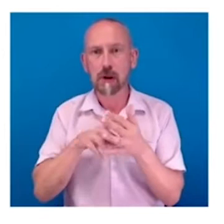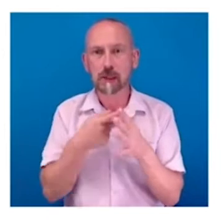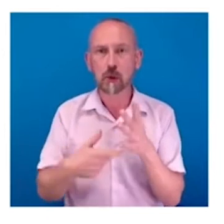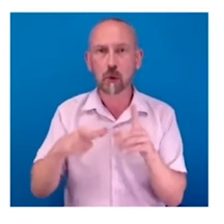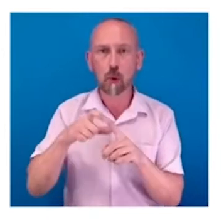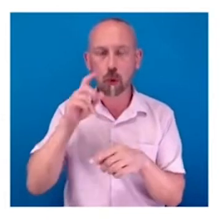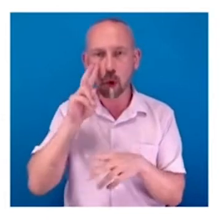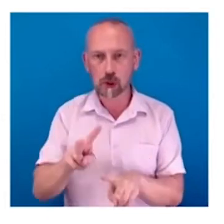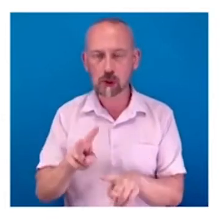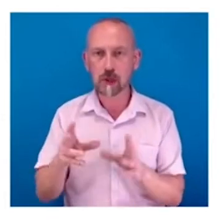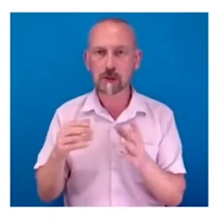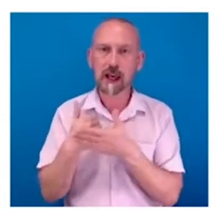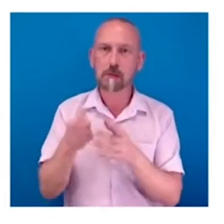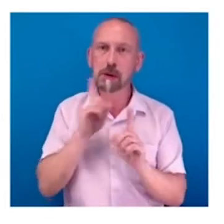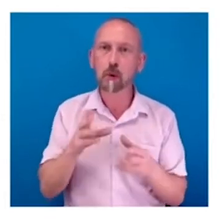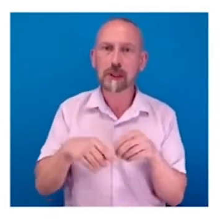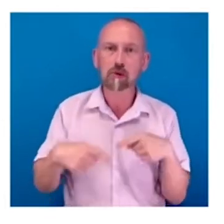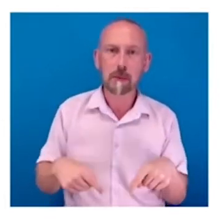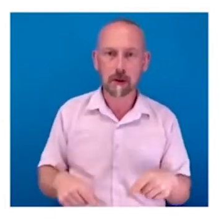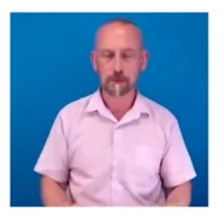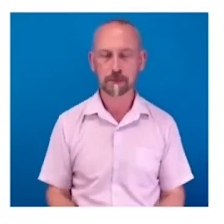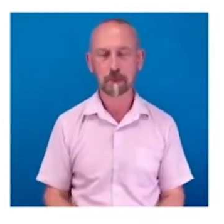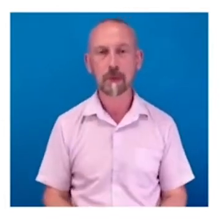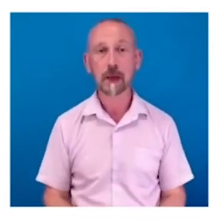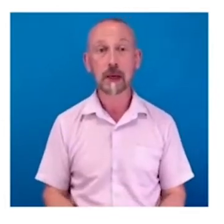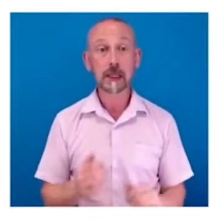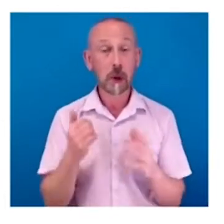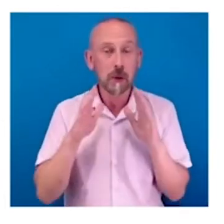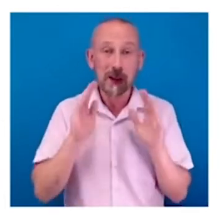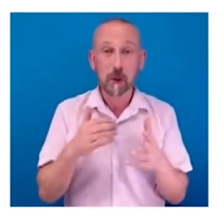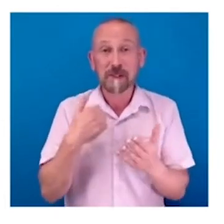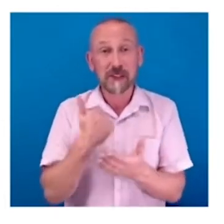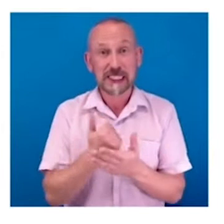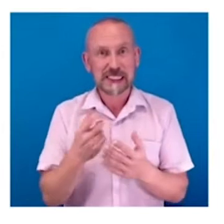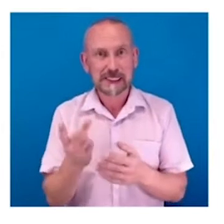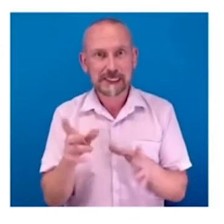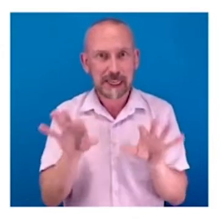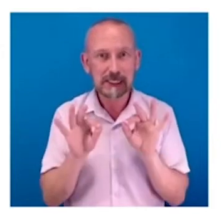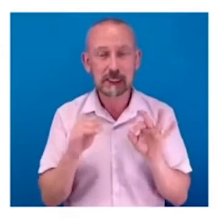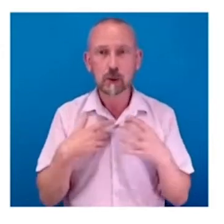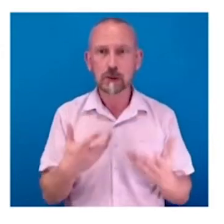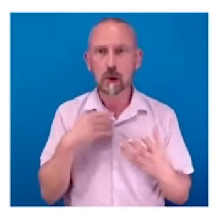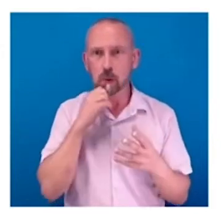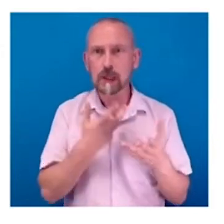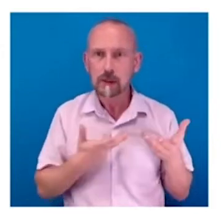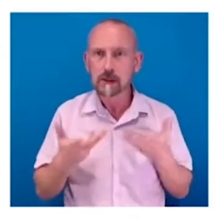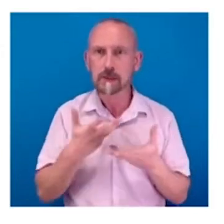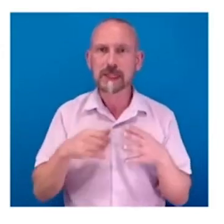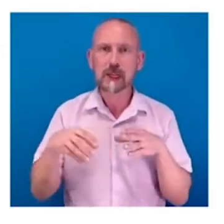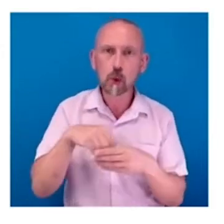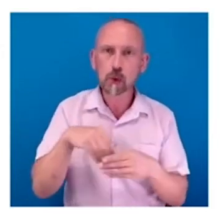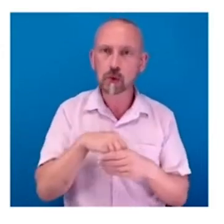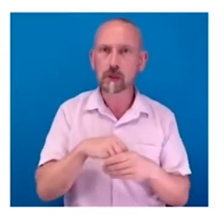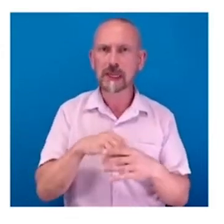welcome to my 2 fantastic, exciting guests. We're going to talk a little bit today about inclusion and sort of all the things to do with kind of